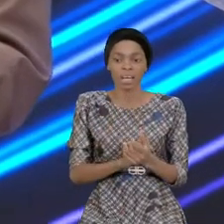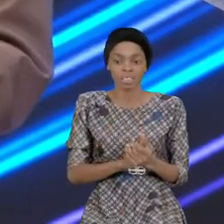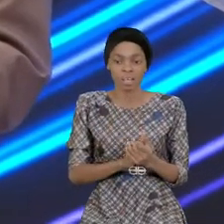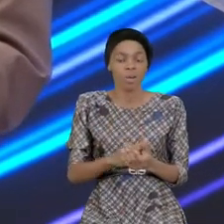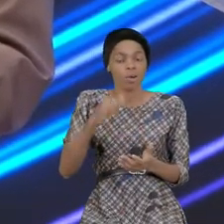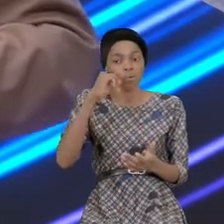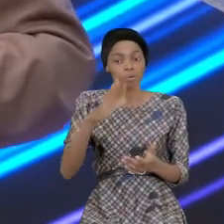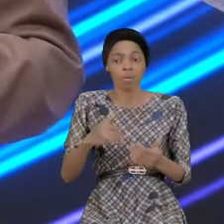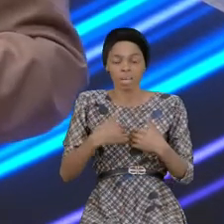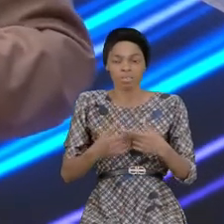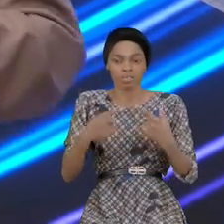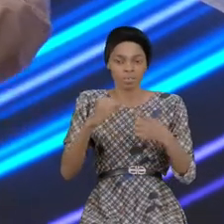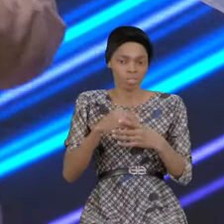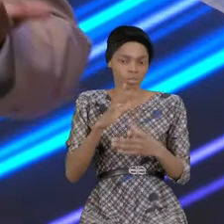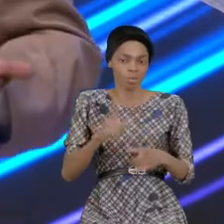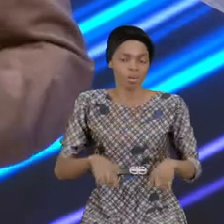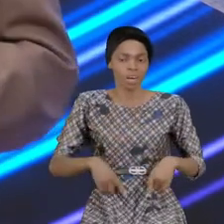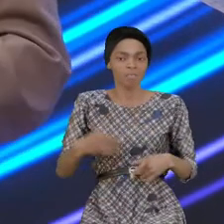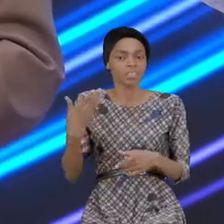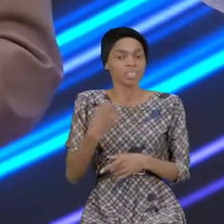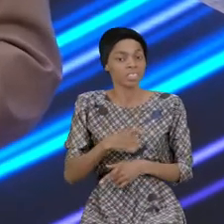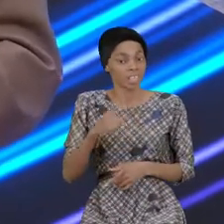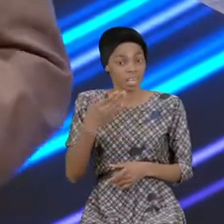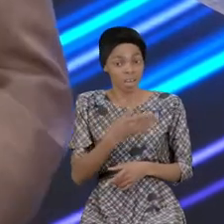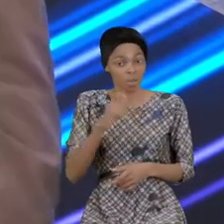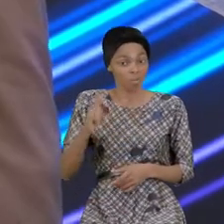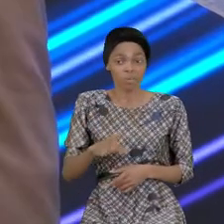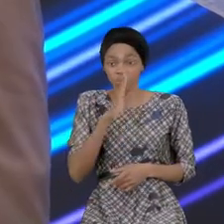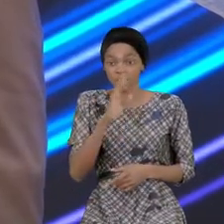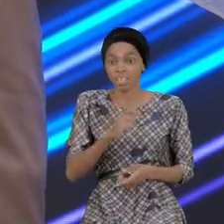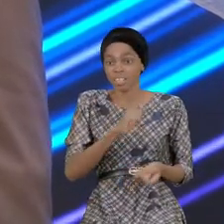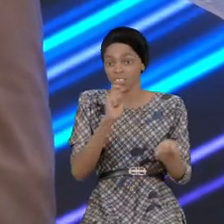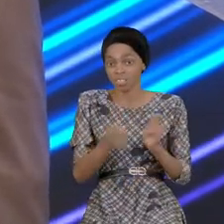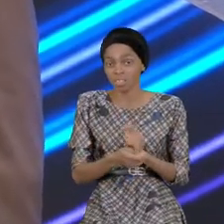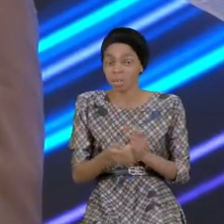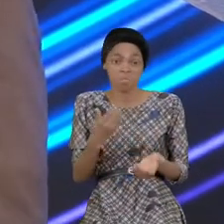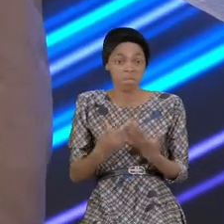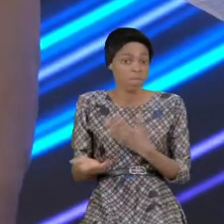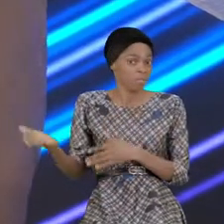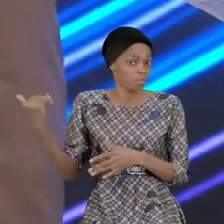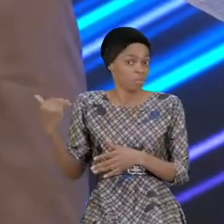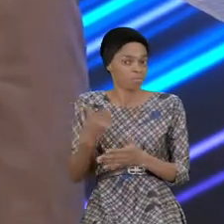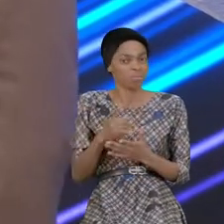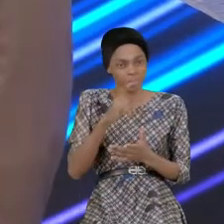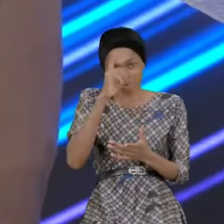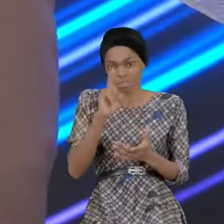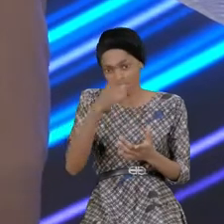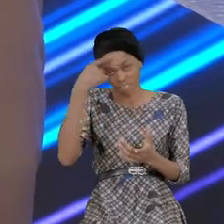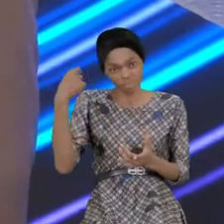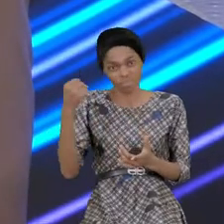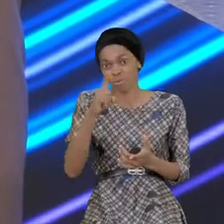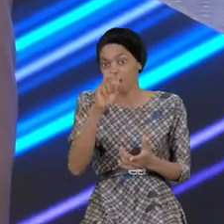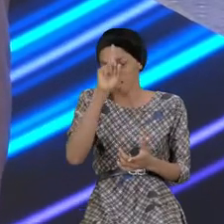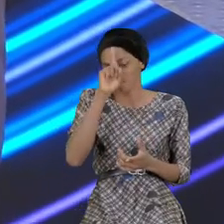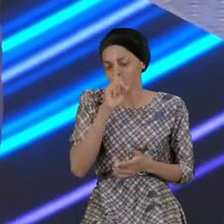your life, now there must be a change. Maybe it was loneliness that was making you to have that